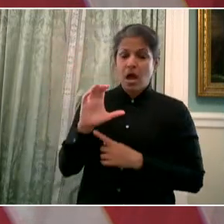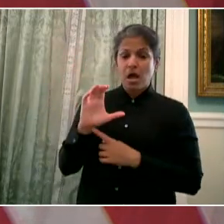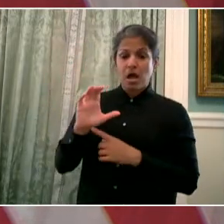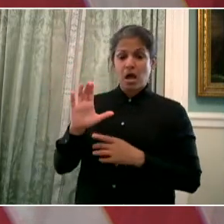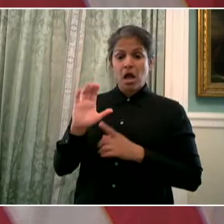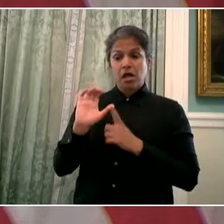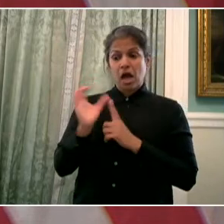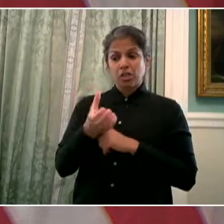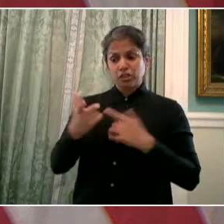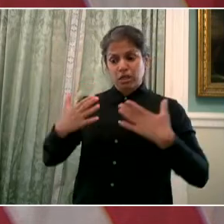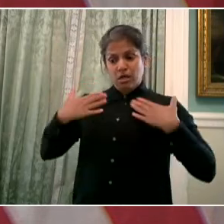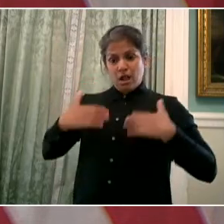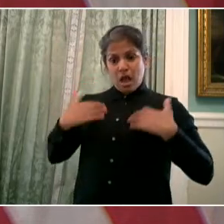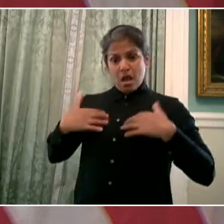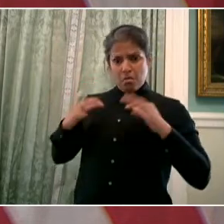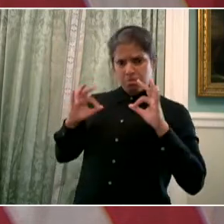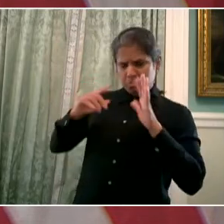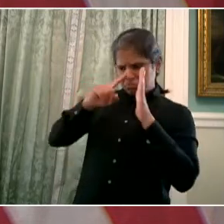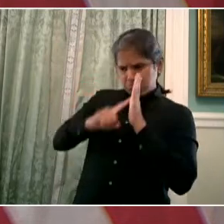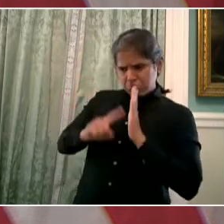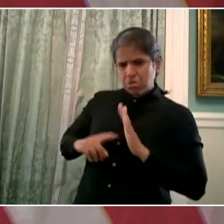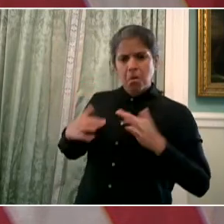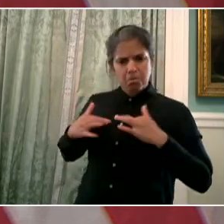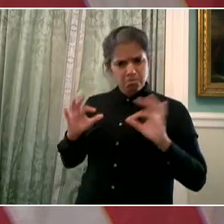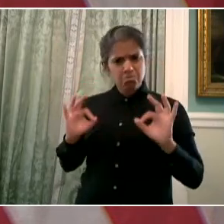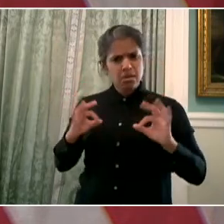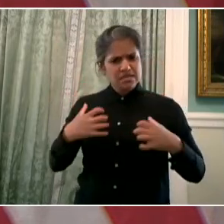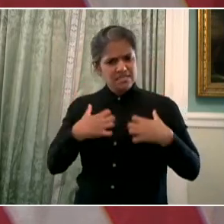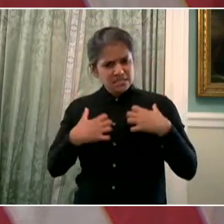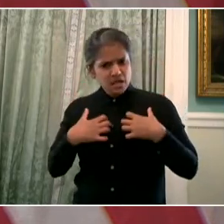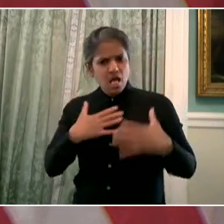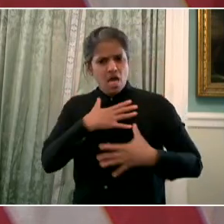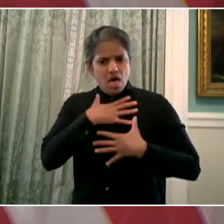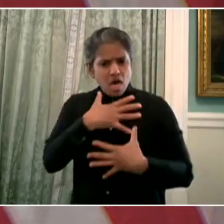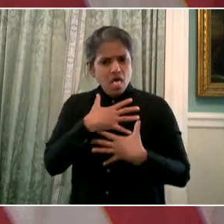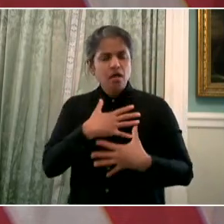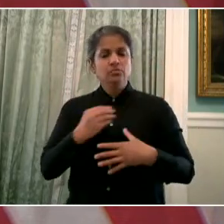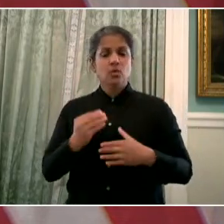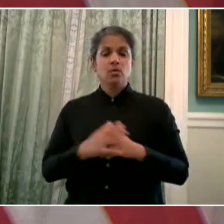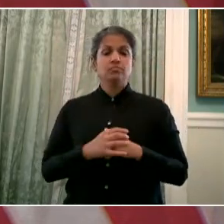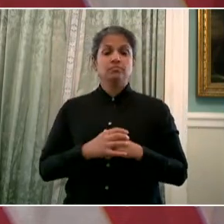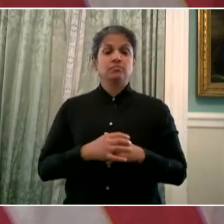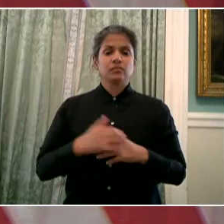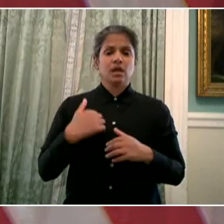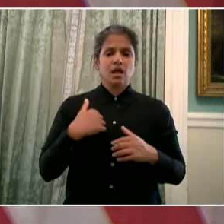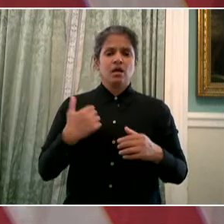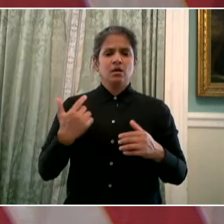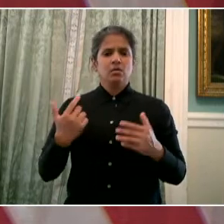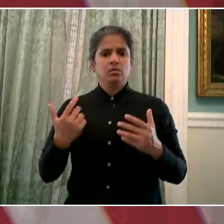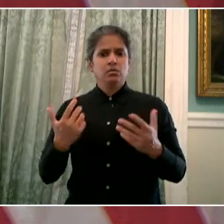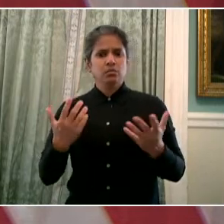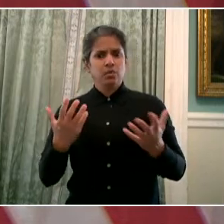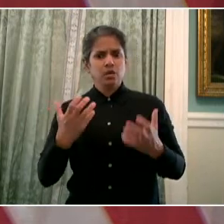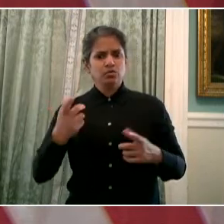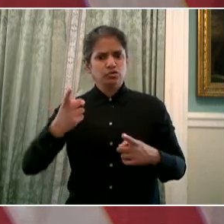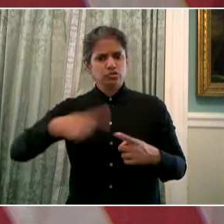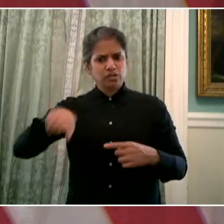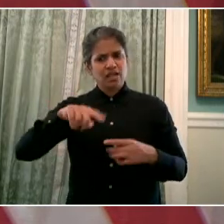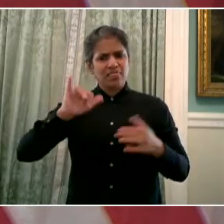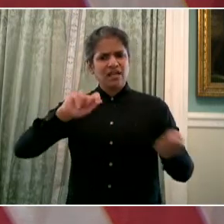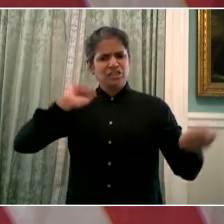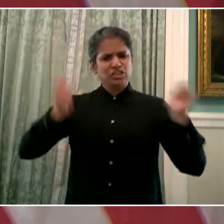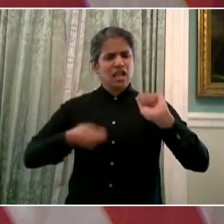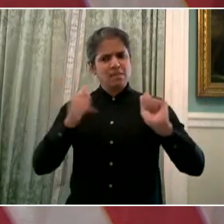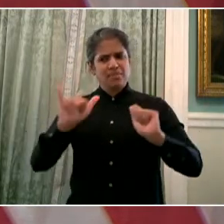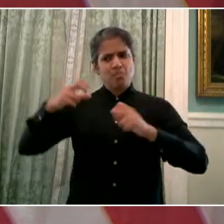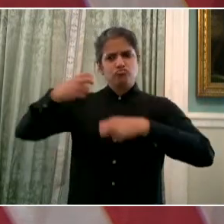keep getting worse. To that end, we're electrifying 100 schools by 2030, focusing on areas that experience high childhood